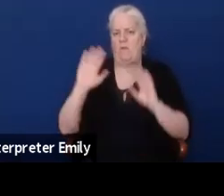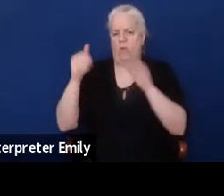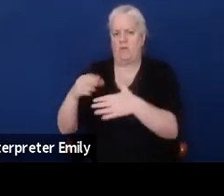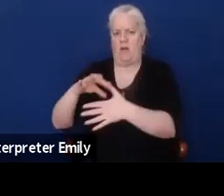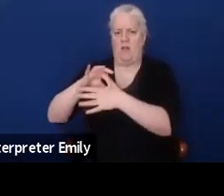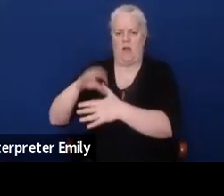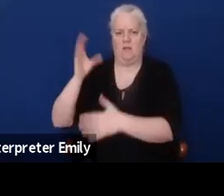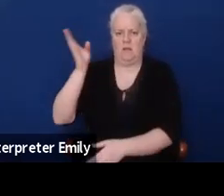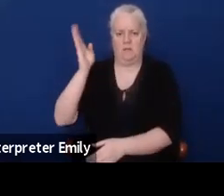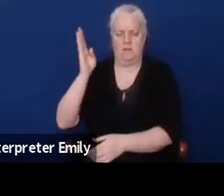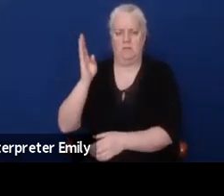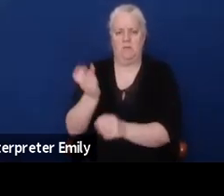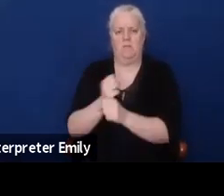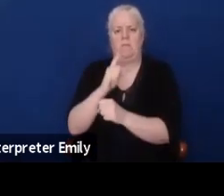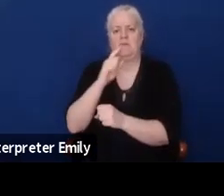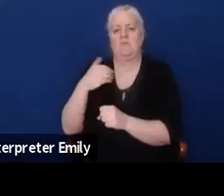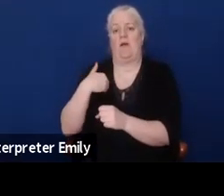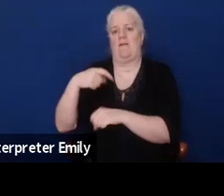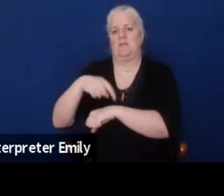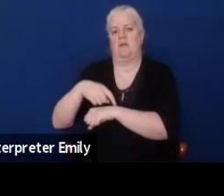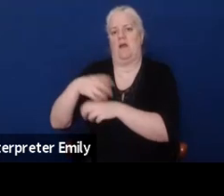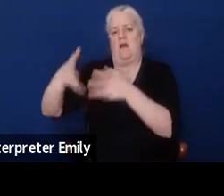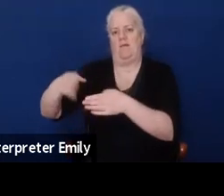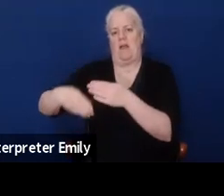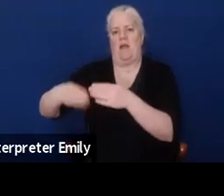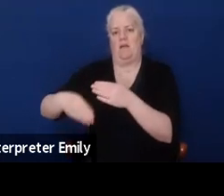for a Q&A at the end too.